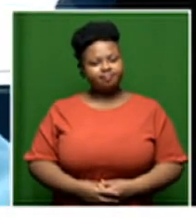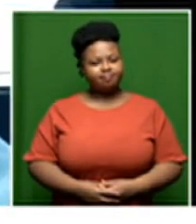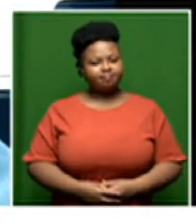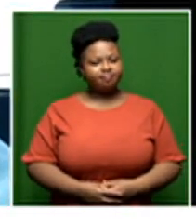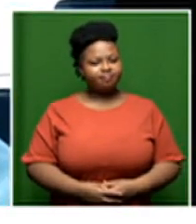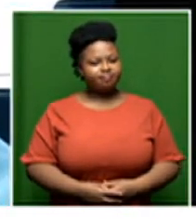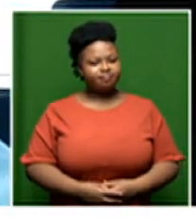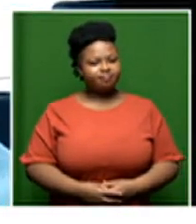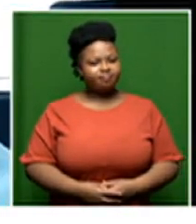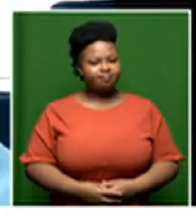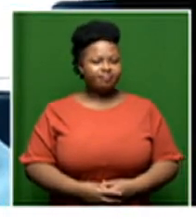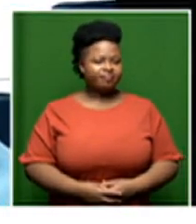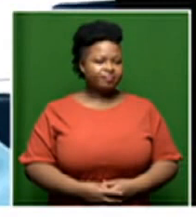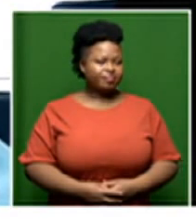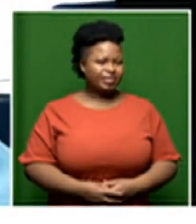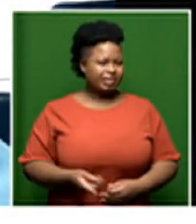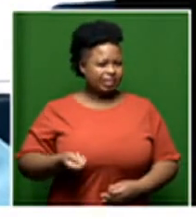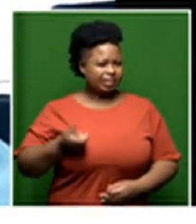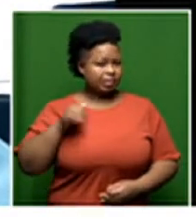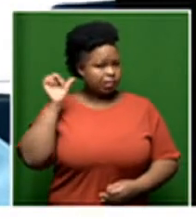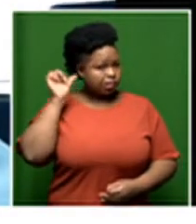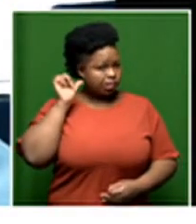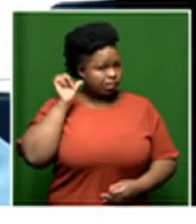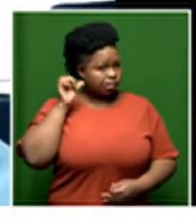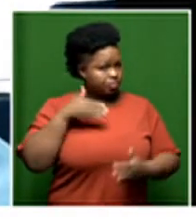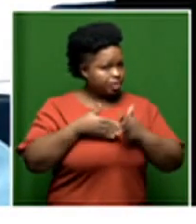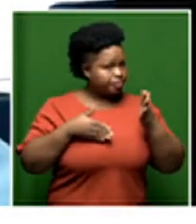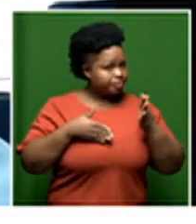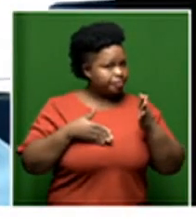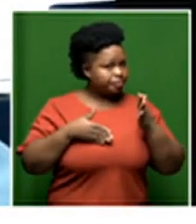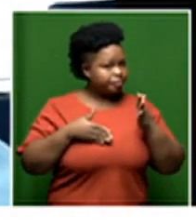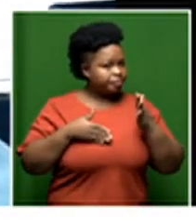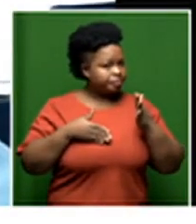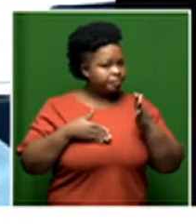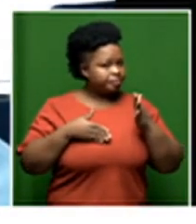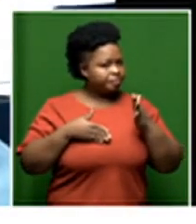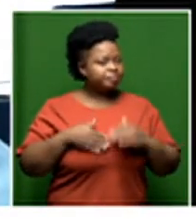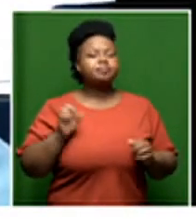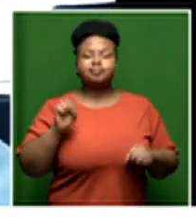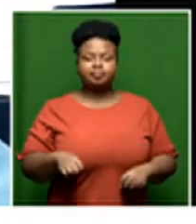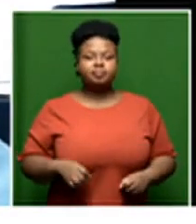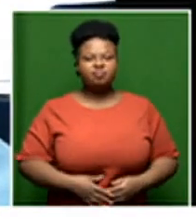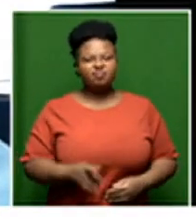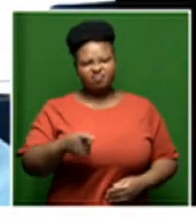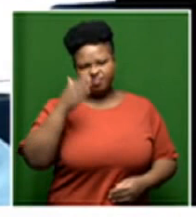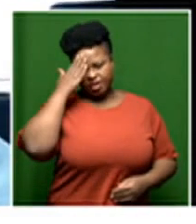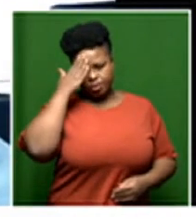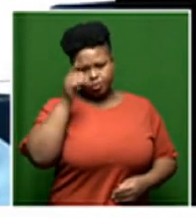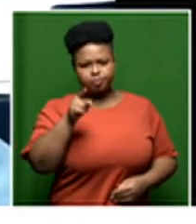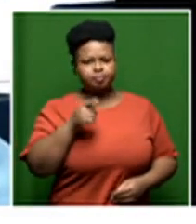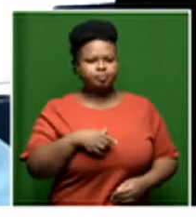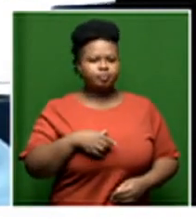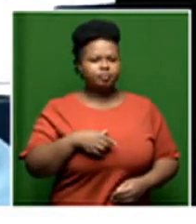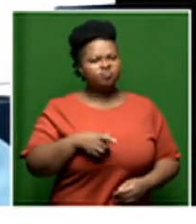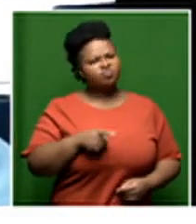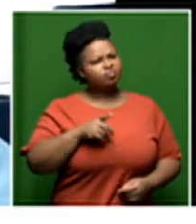Seems if we lost your audio just for a brief moment. I think we can still hear you. I know that you managed to